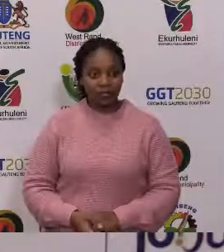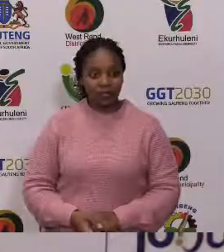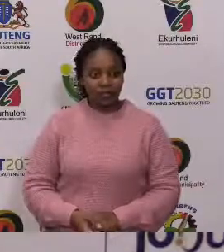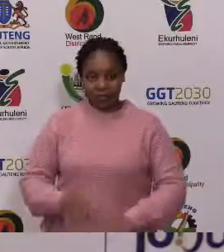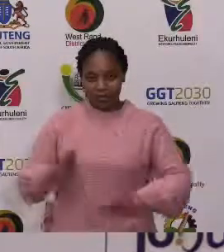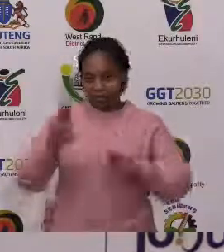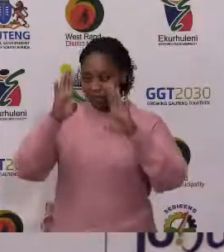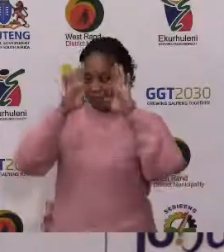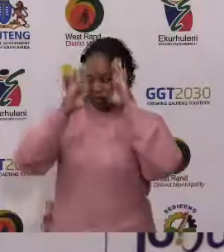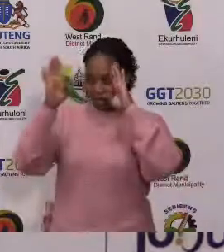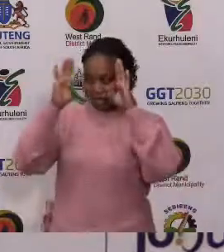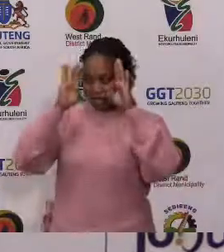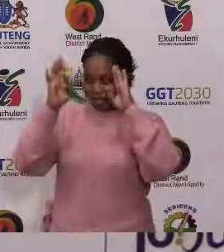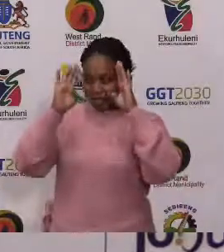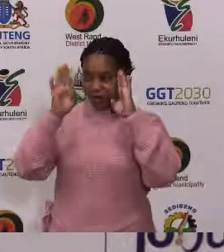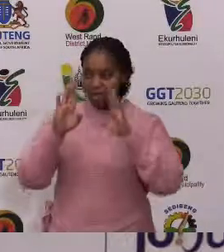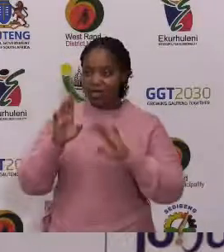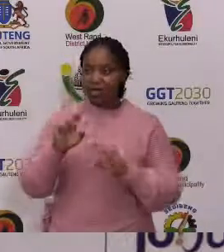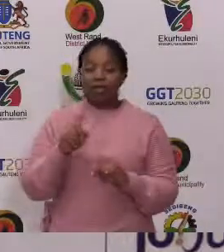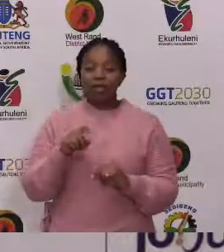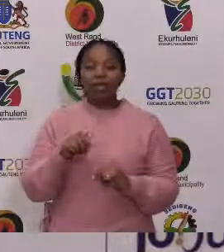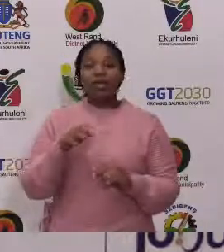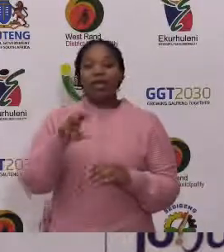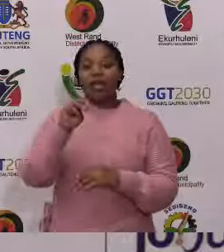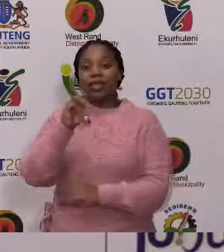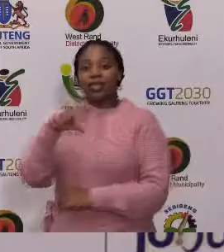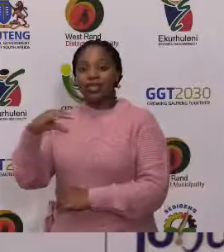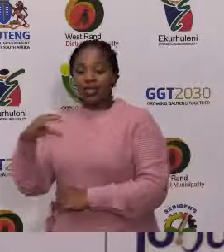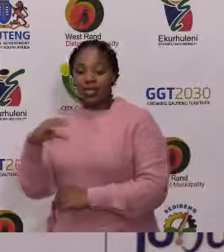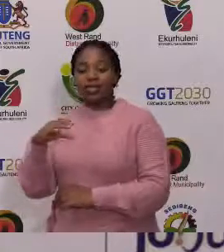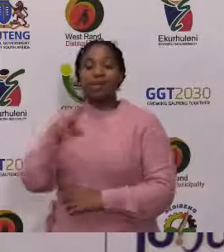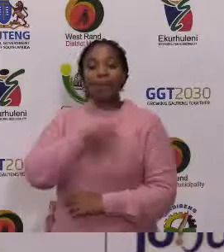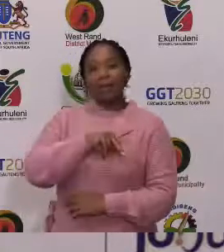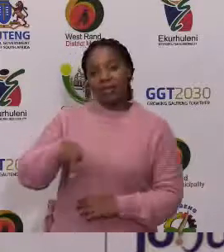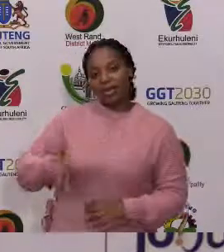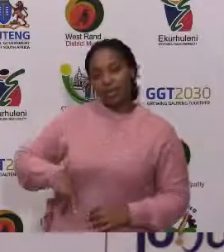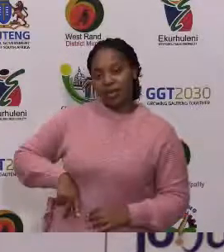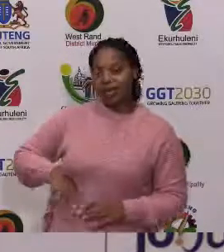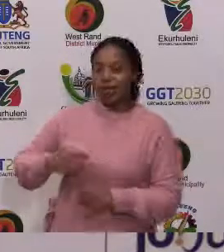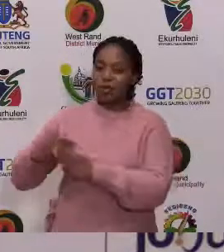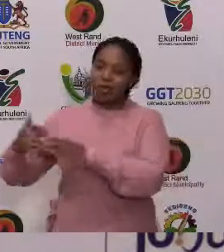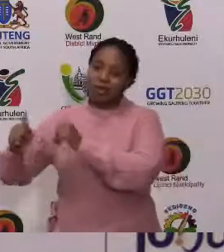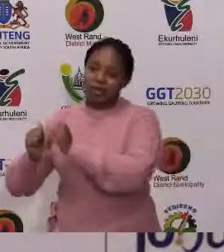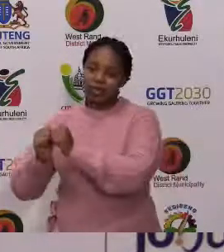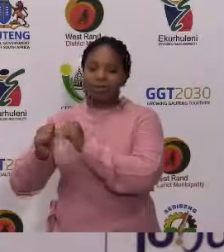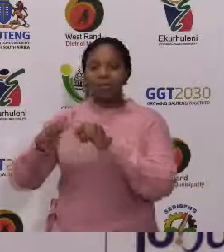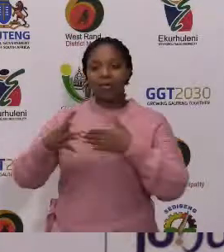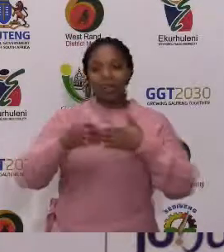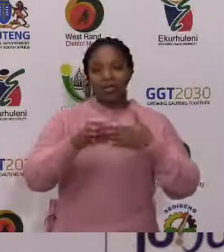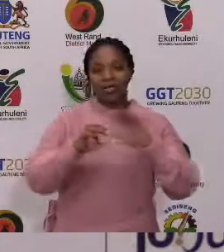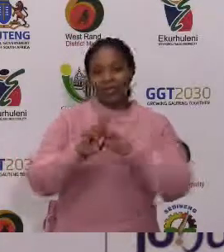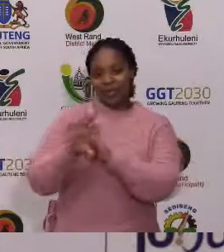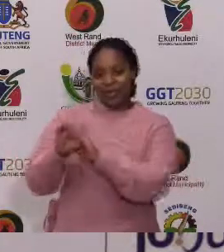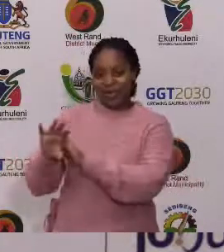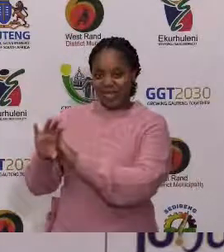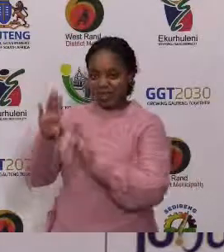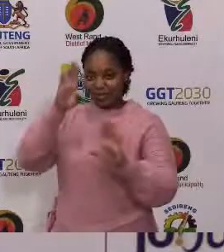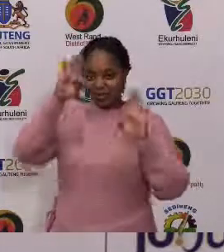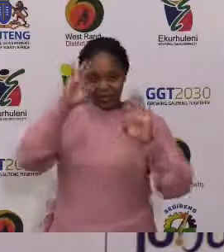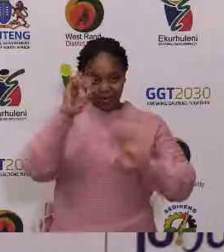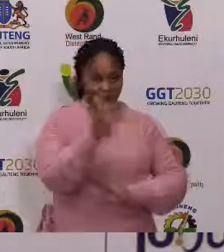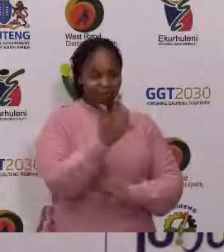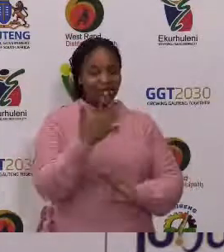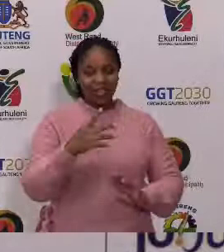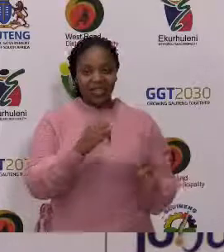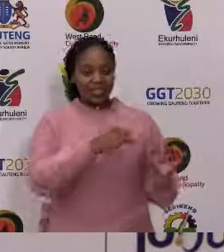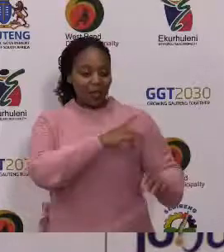Good day, Premier, MECs, colleagues and members of the media. I've already been